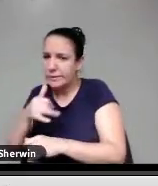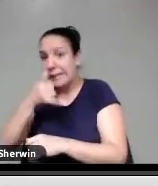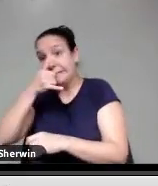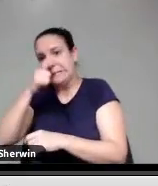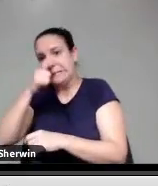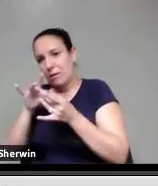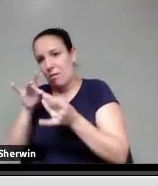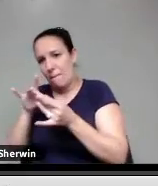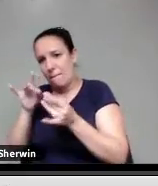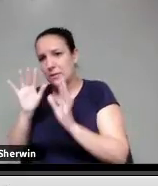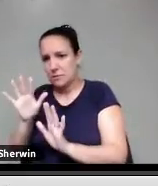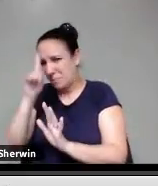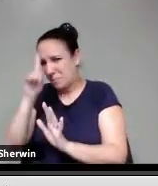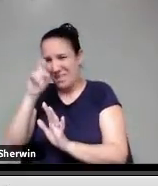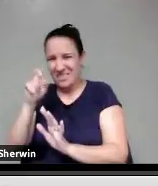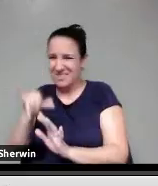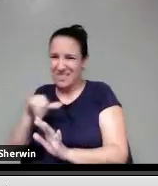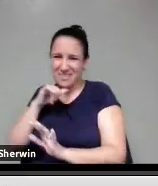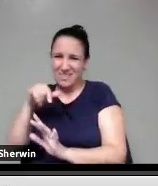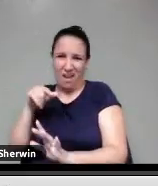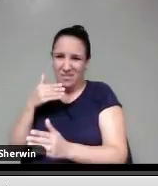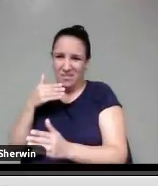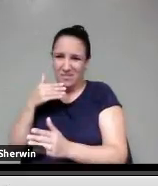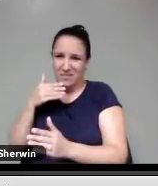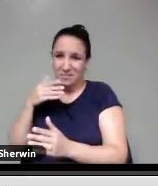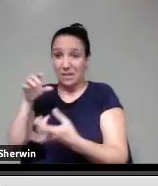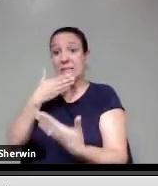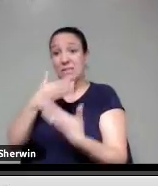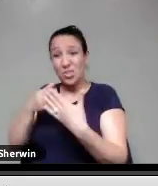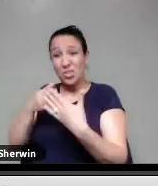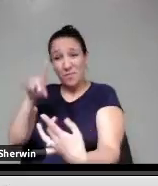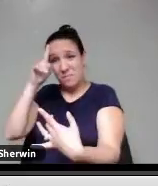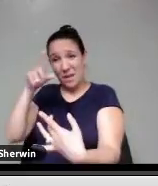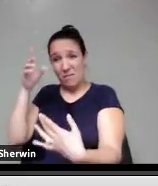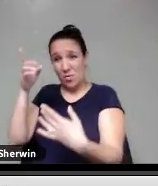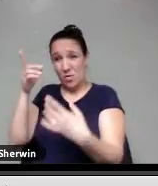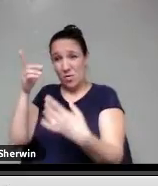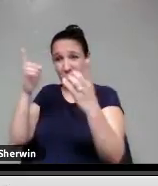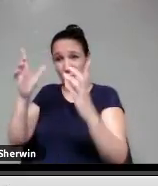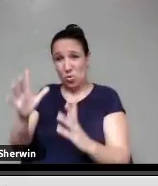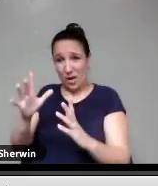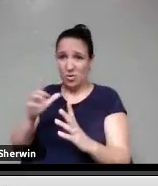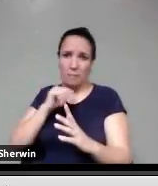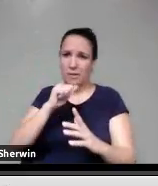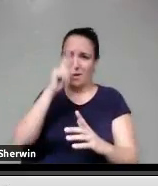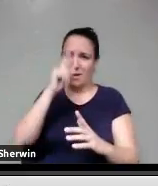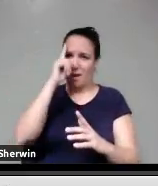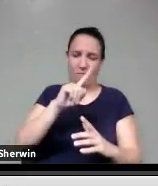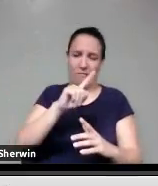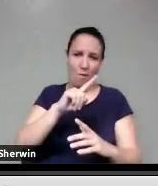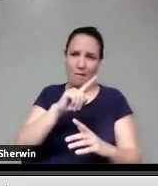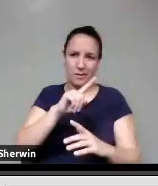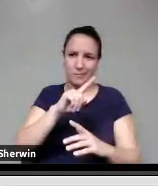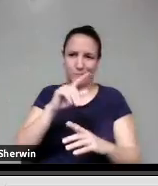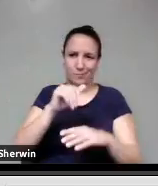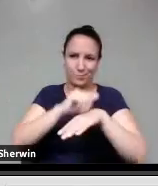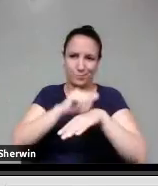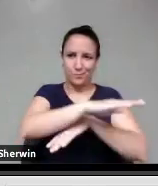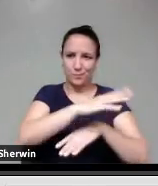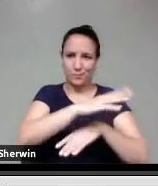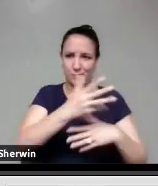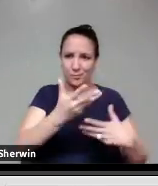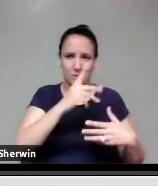too hard, because that's not really good. It's good feedback for the director, but it's not really good feedback for the county commissioners, because they're not going to get